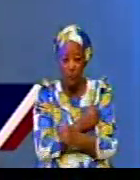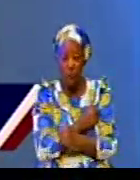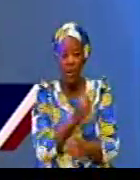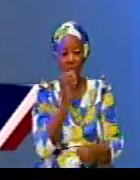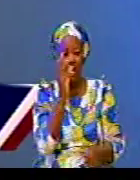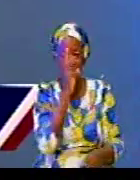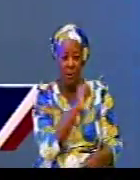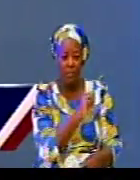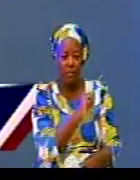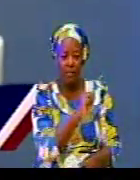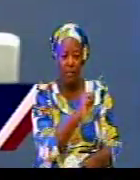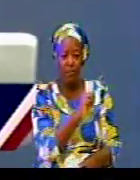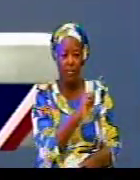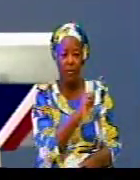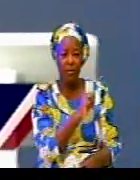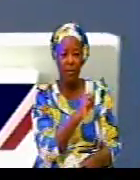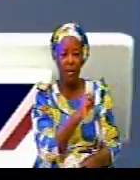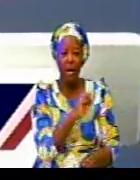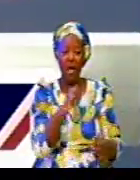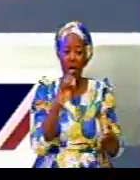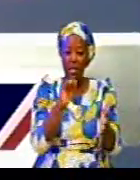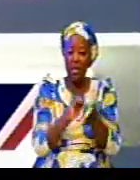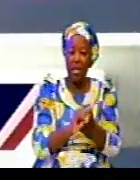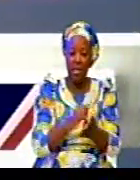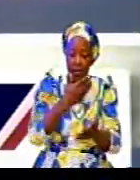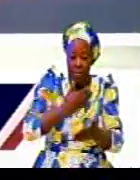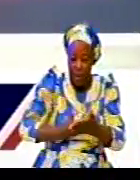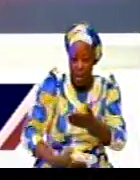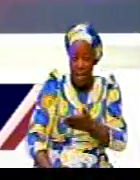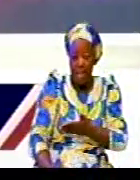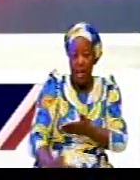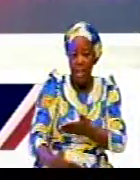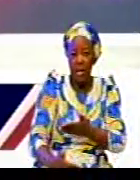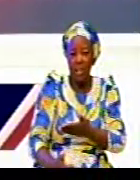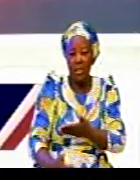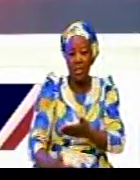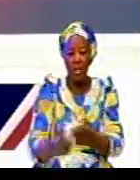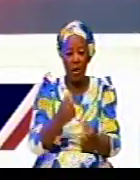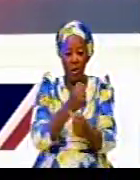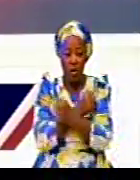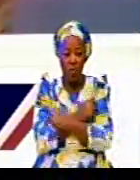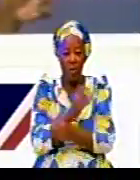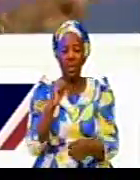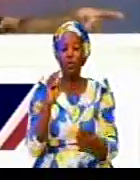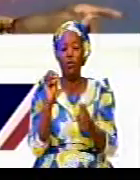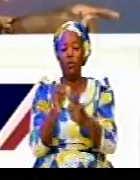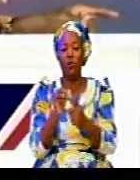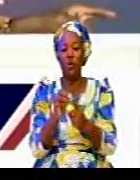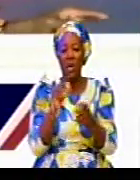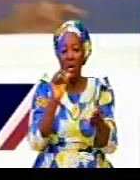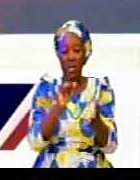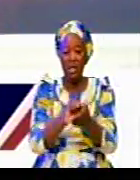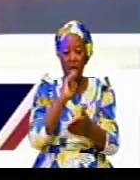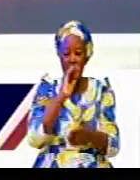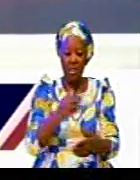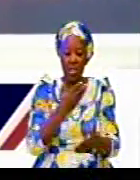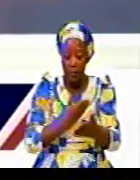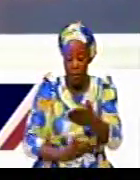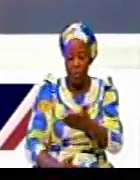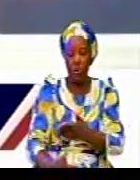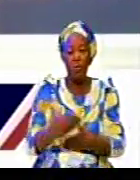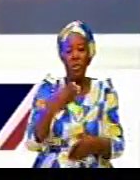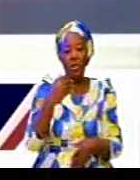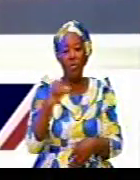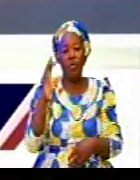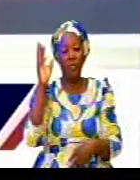and everyone that loveth him that begat loveth him